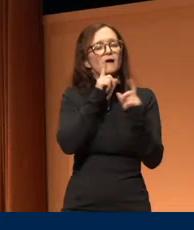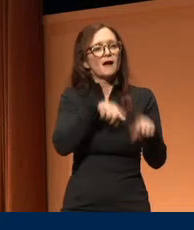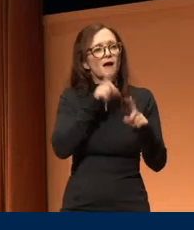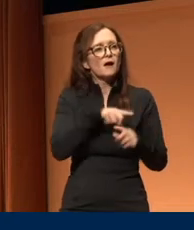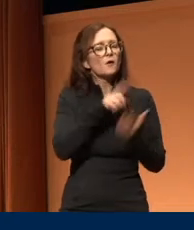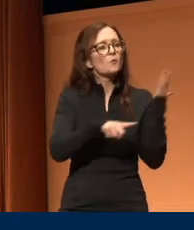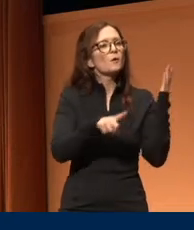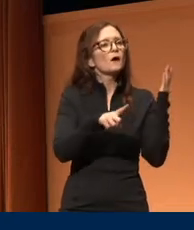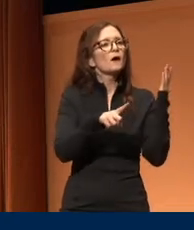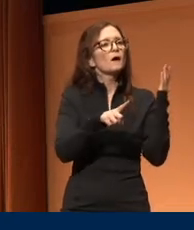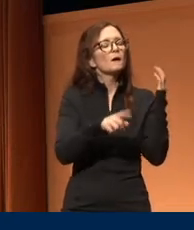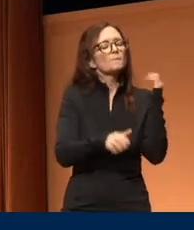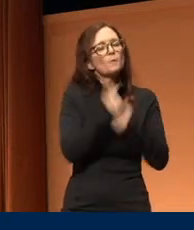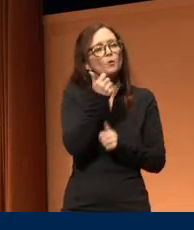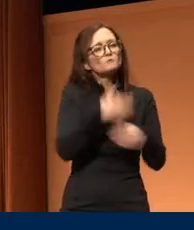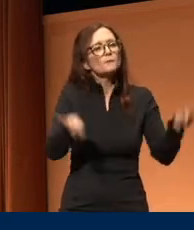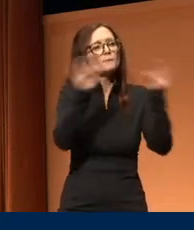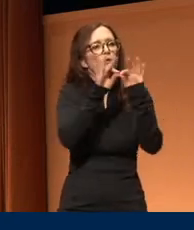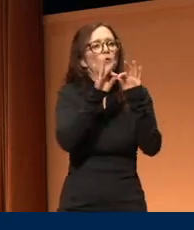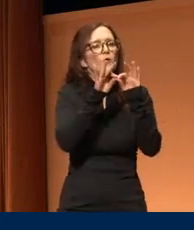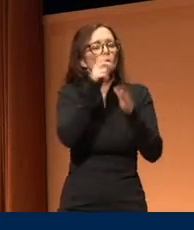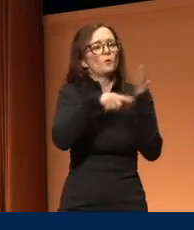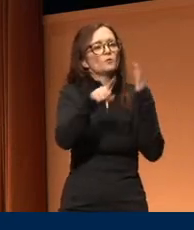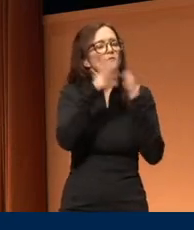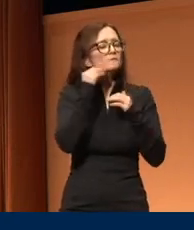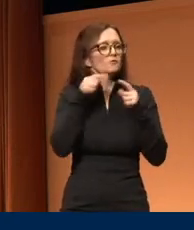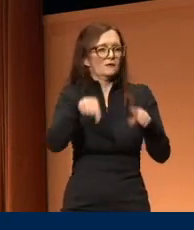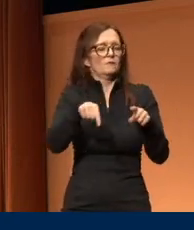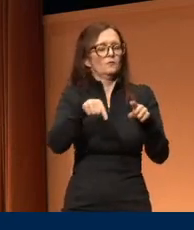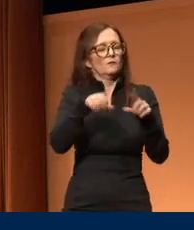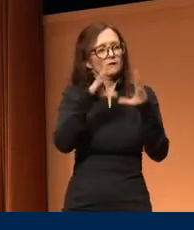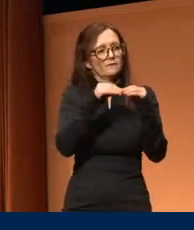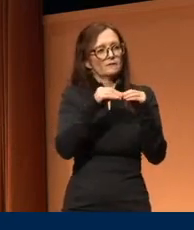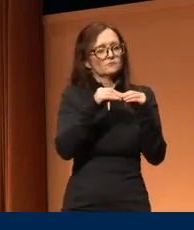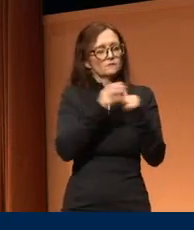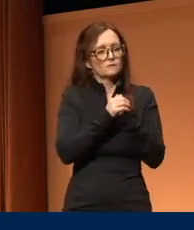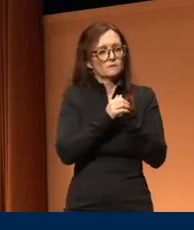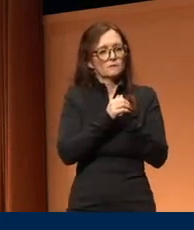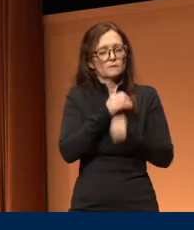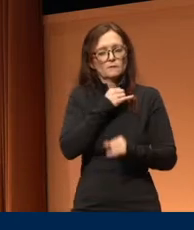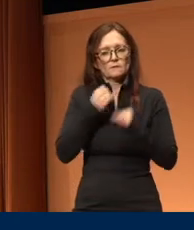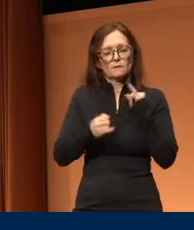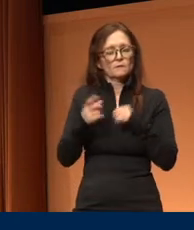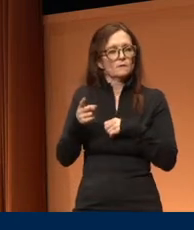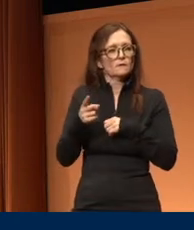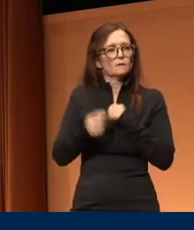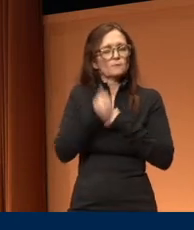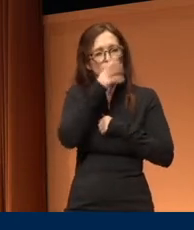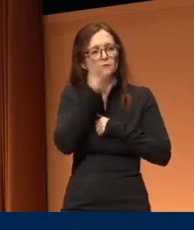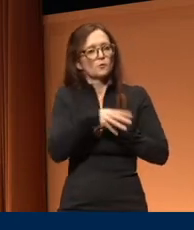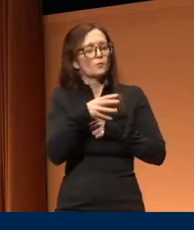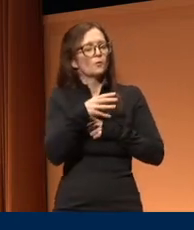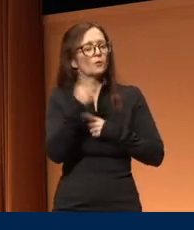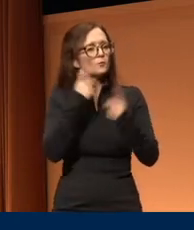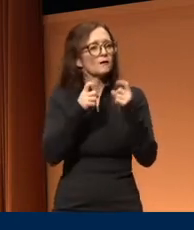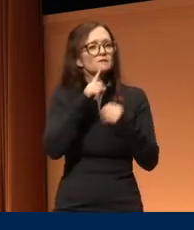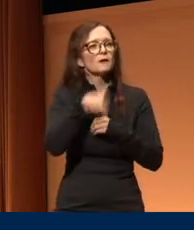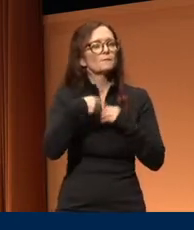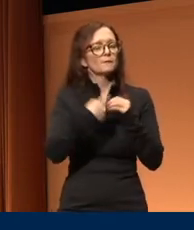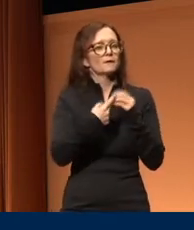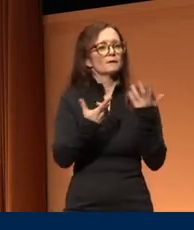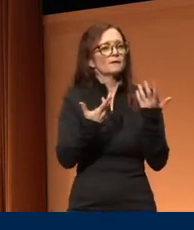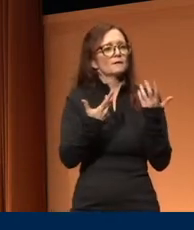"What was the most important thing for you in what you experienced at the convention?" In the end, they mostly ignored the questions and turned this occasion